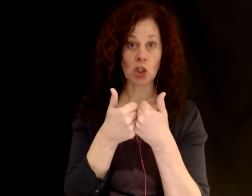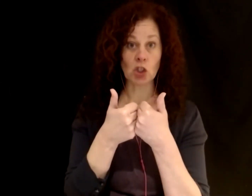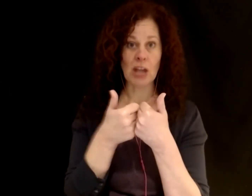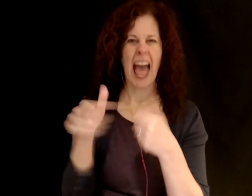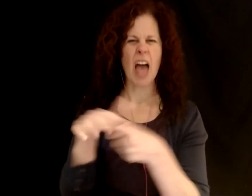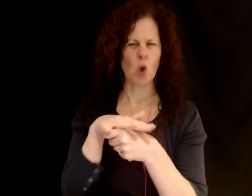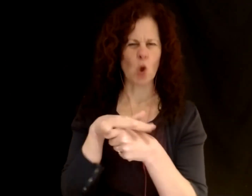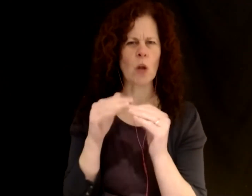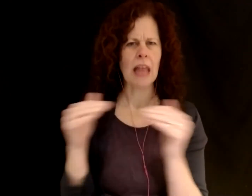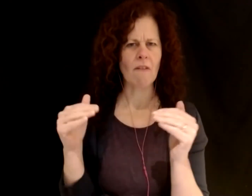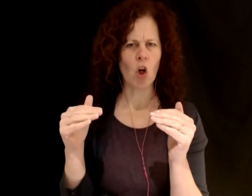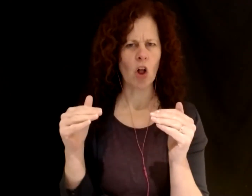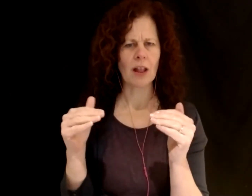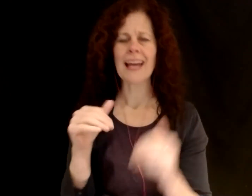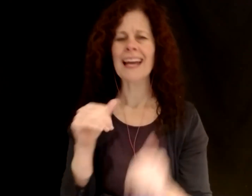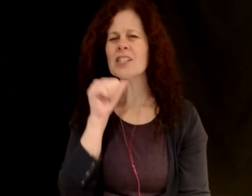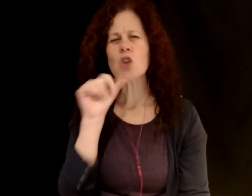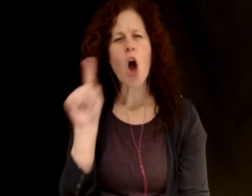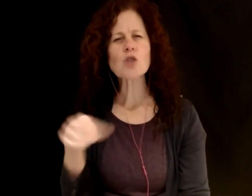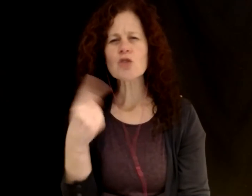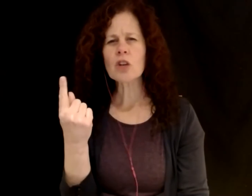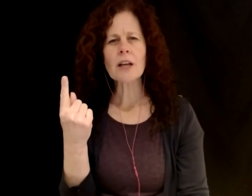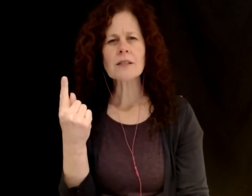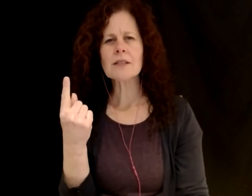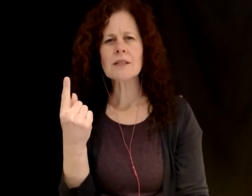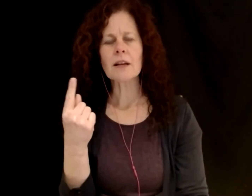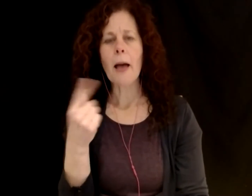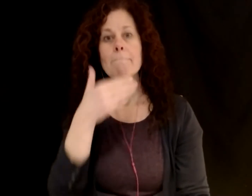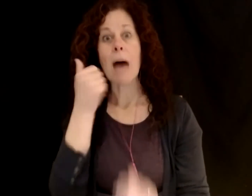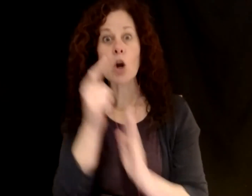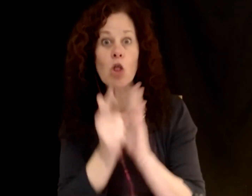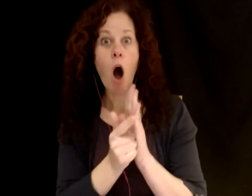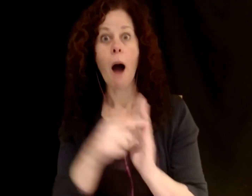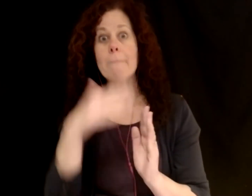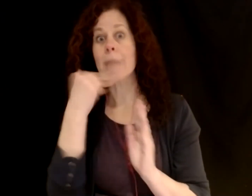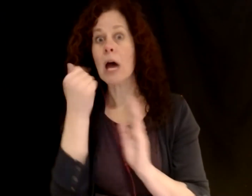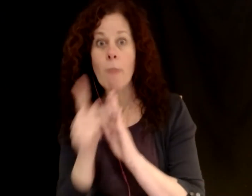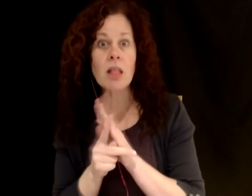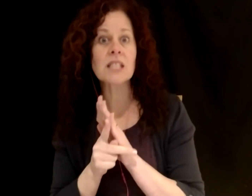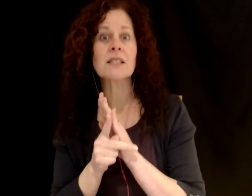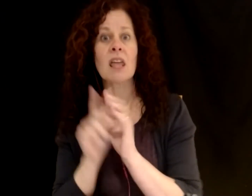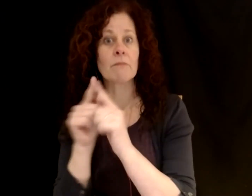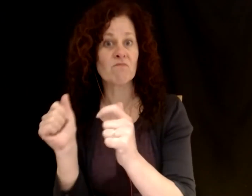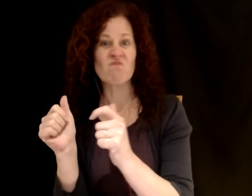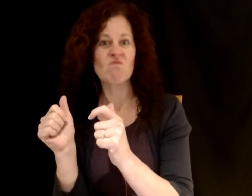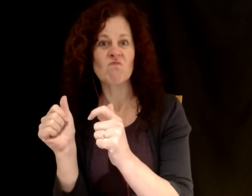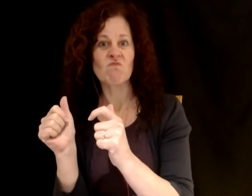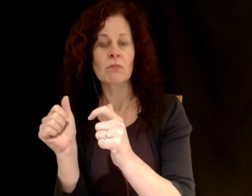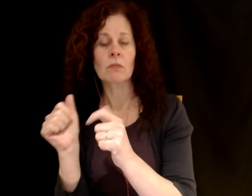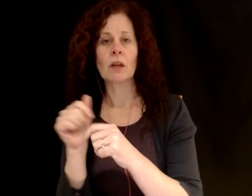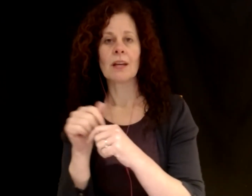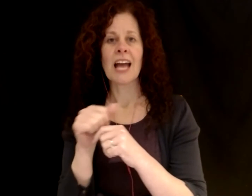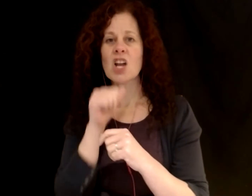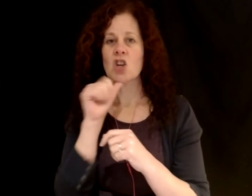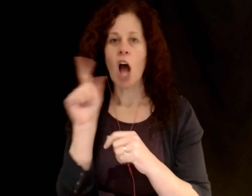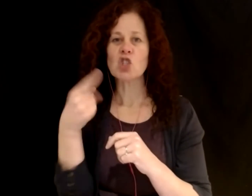level isn't just better laws or better policies, isn't just